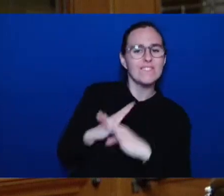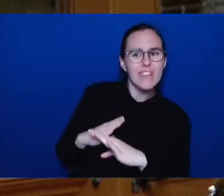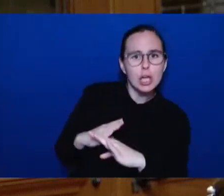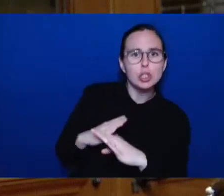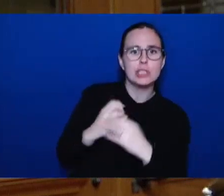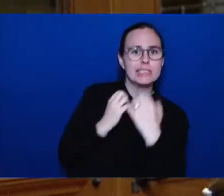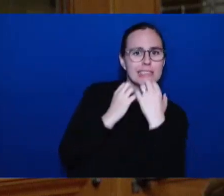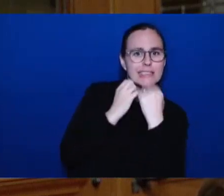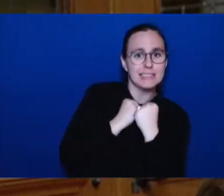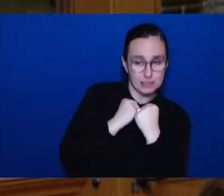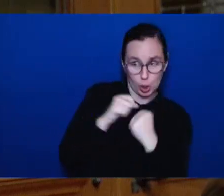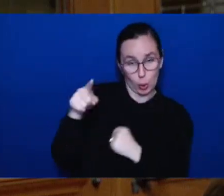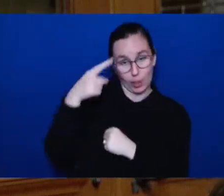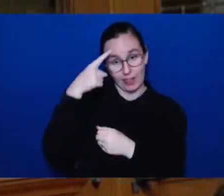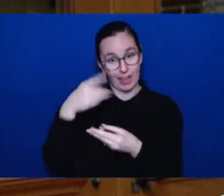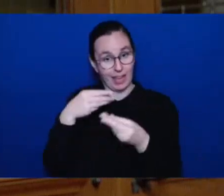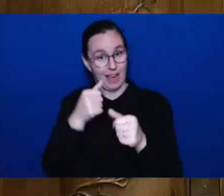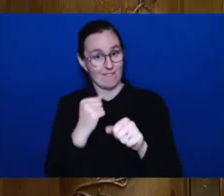of the problem?